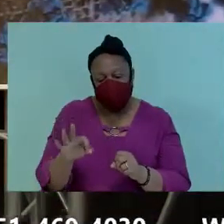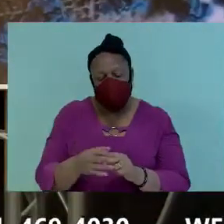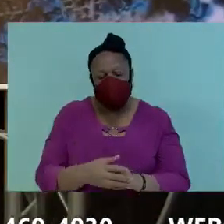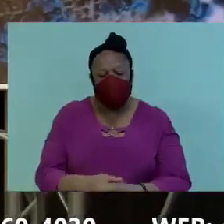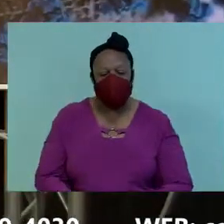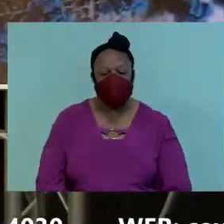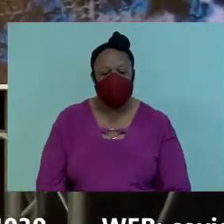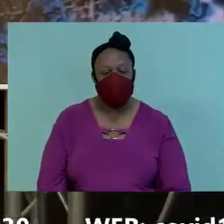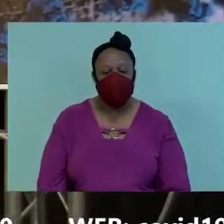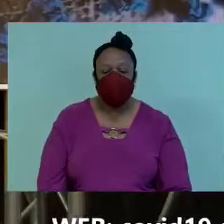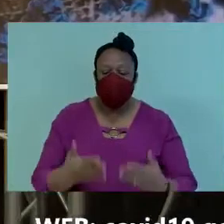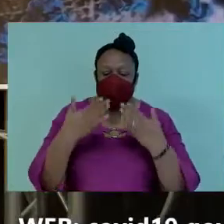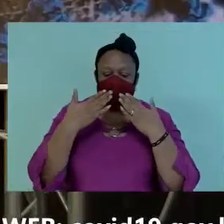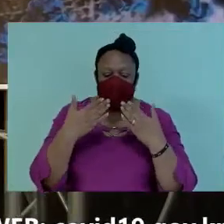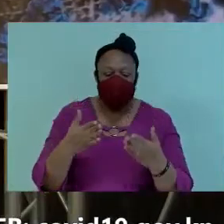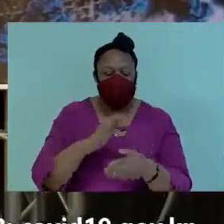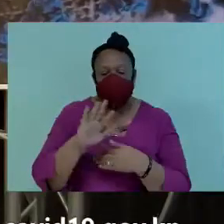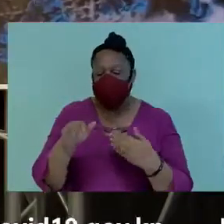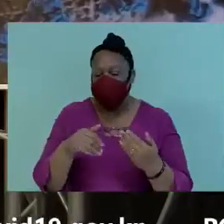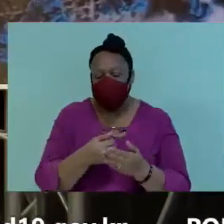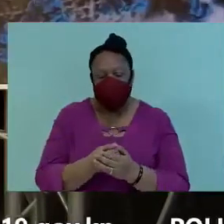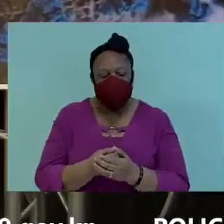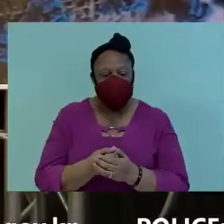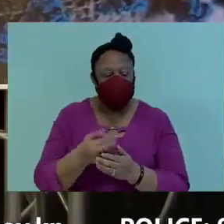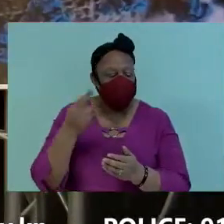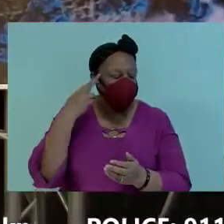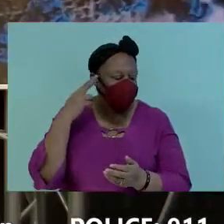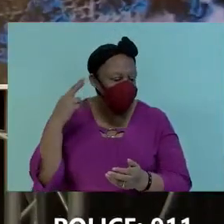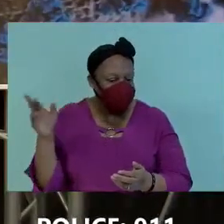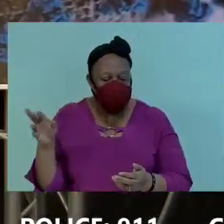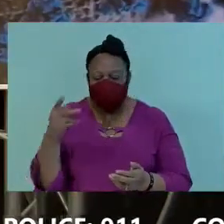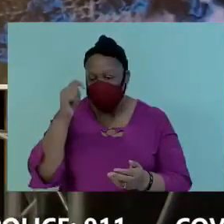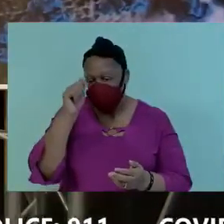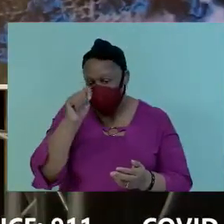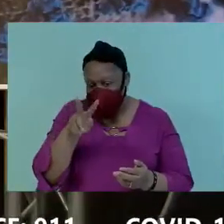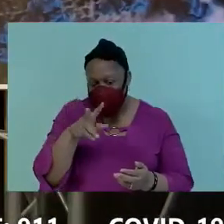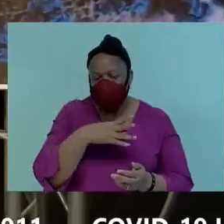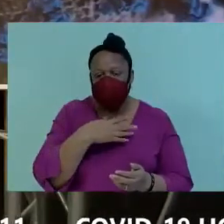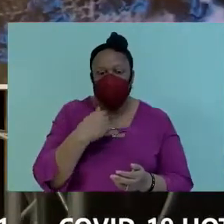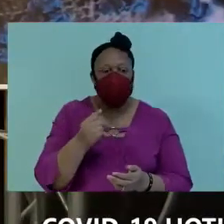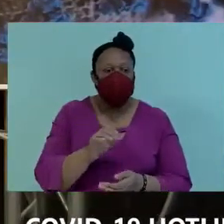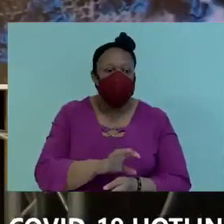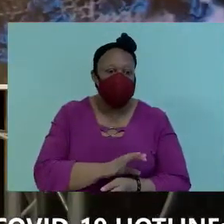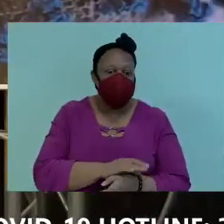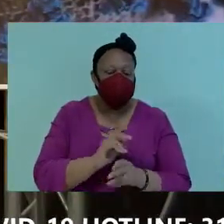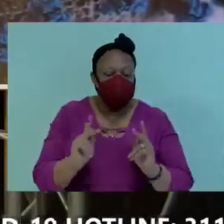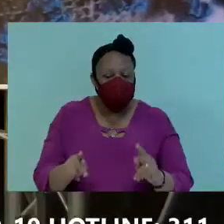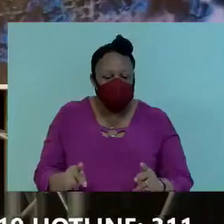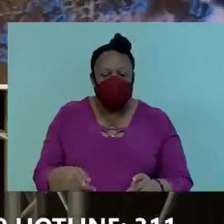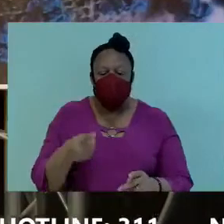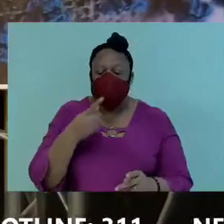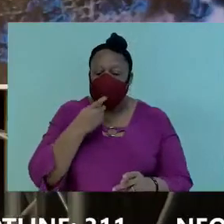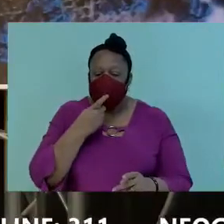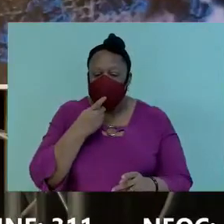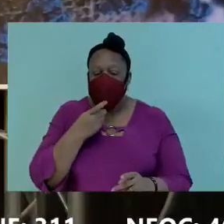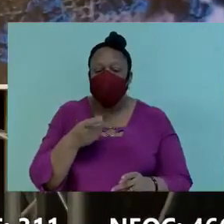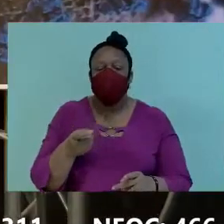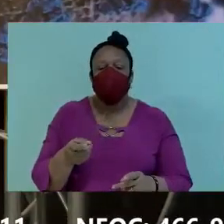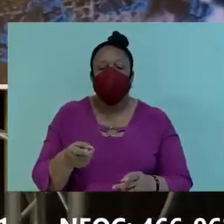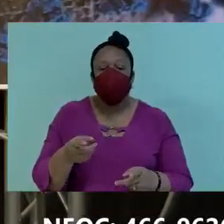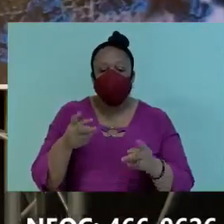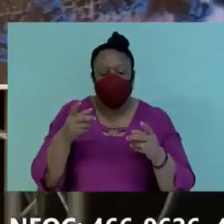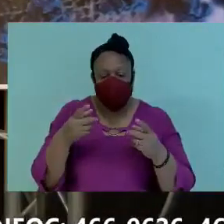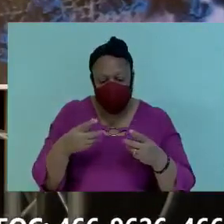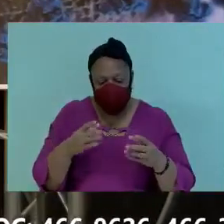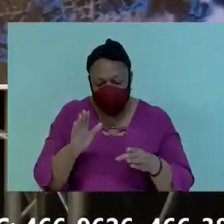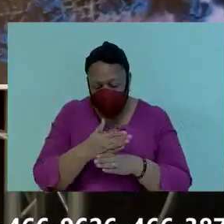all the media who are partnering with us in terms of this management of